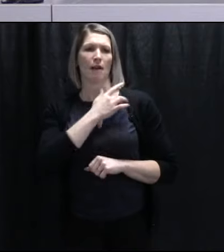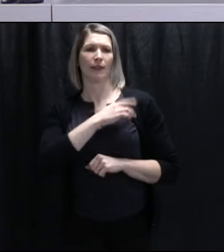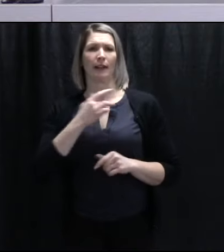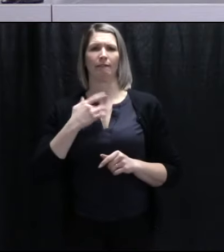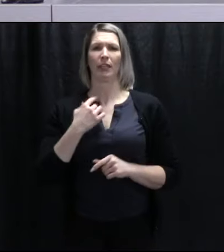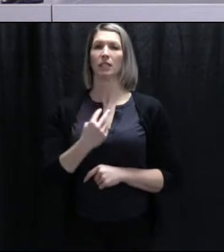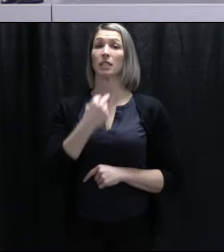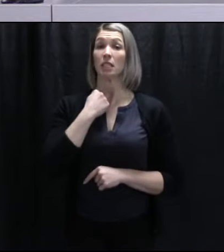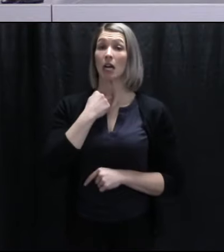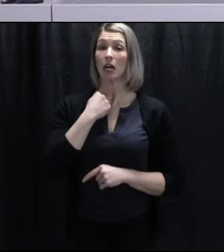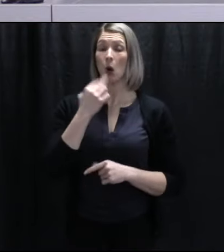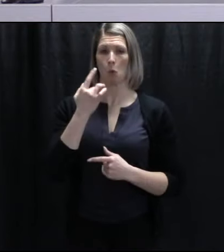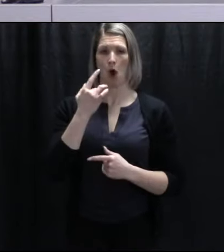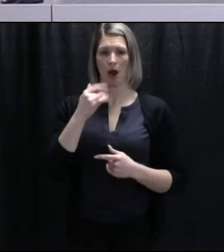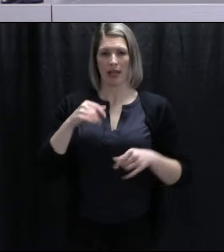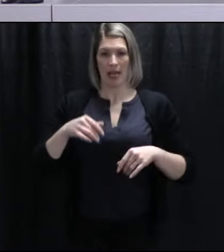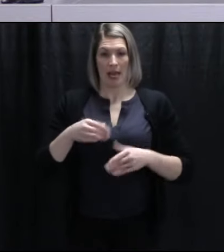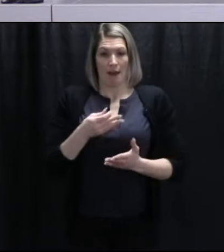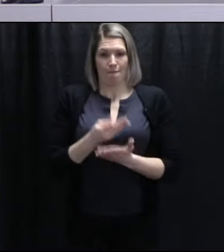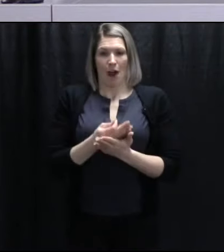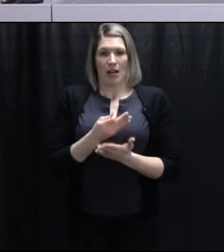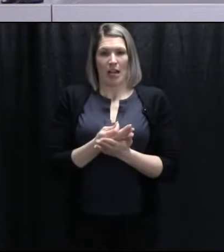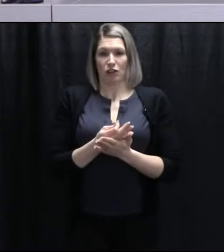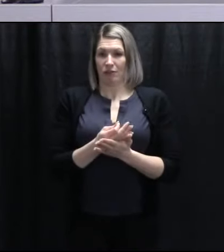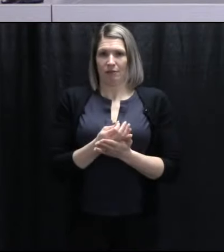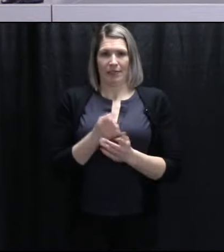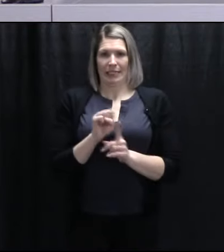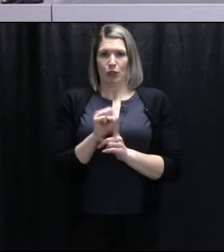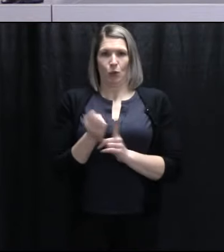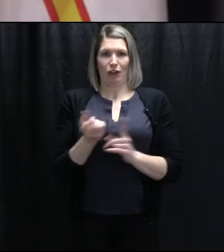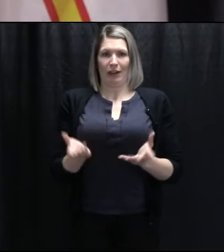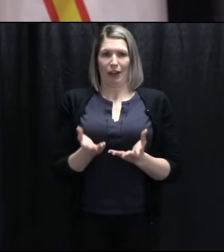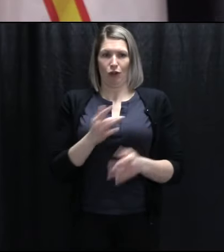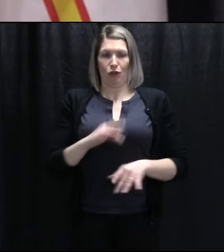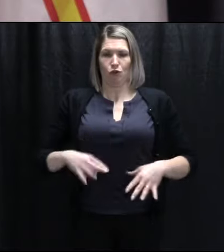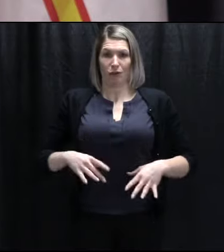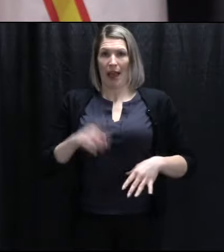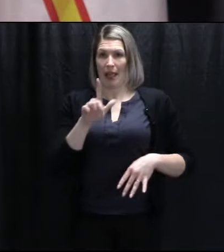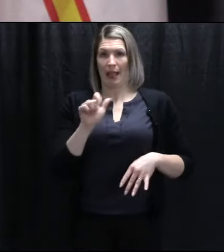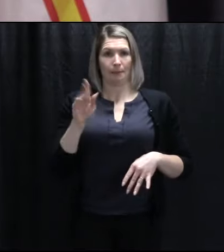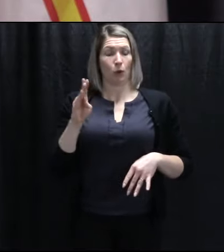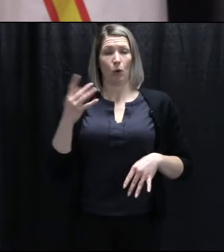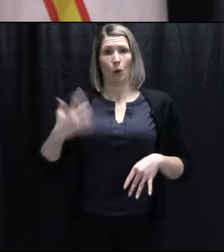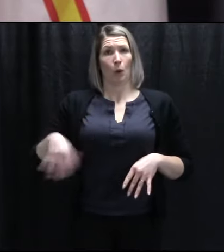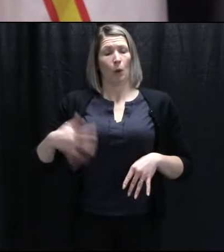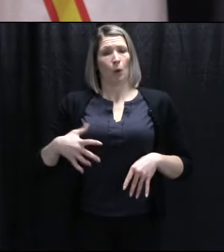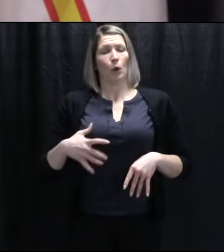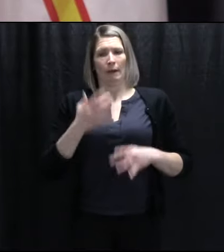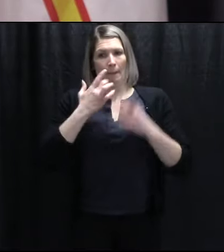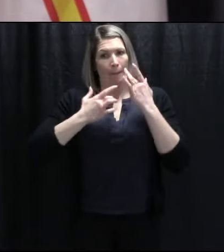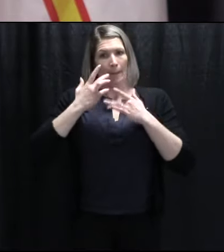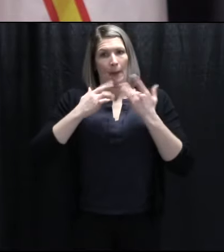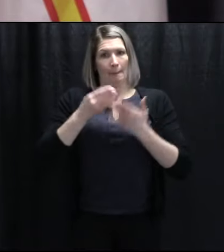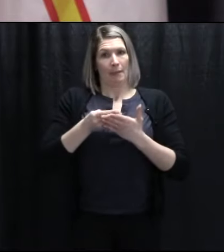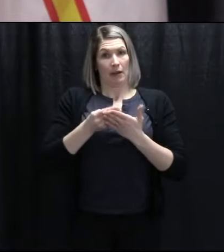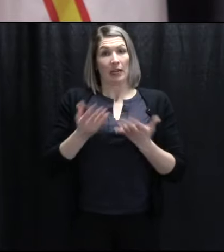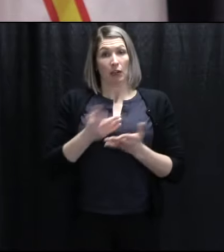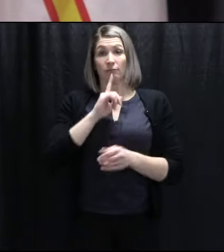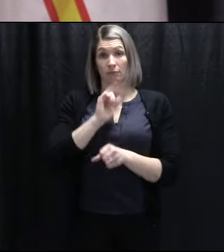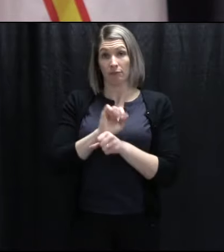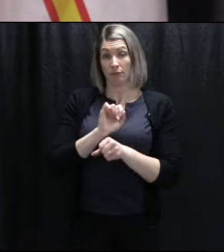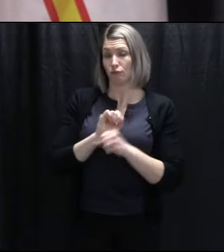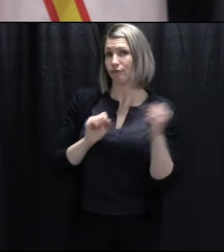current fiscal situation of the province. There's no question, and we've had a lot of discussions with my provincial colleagues and with the Prime Minister and the